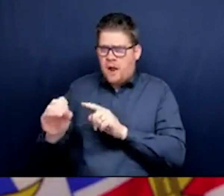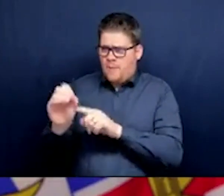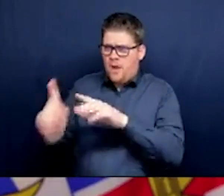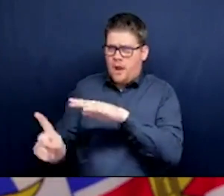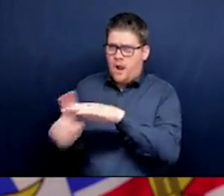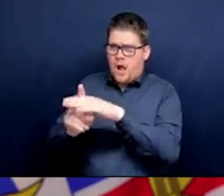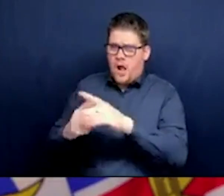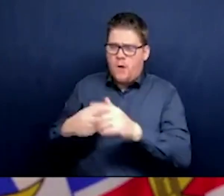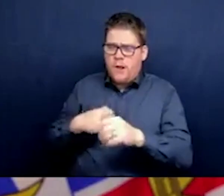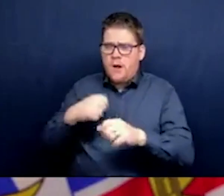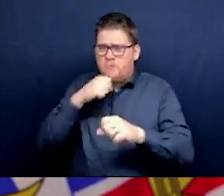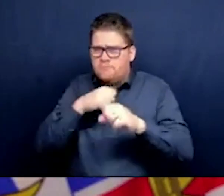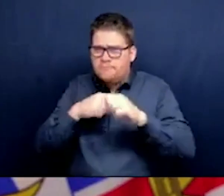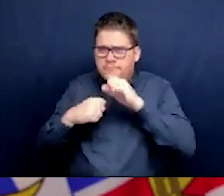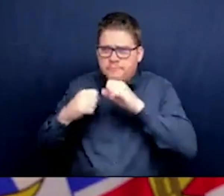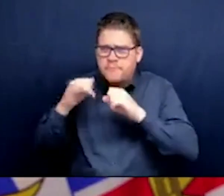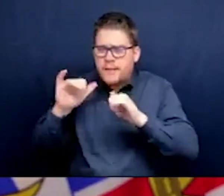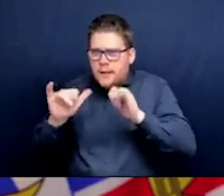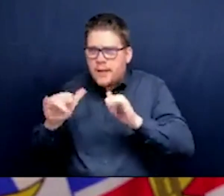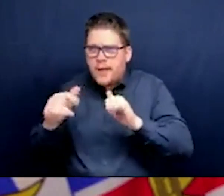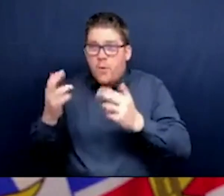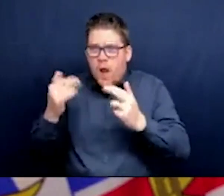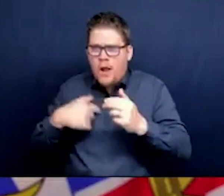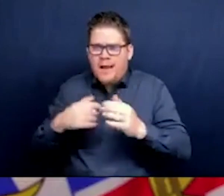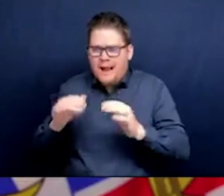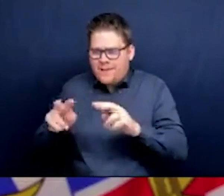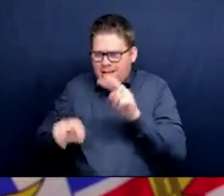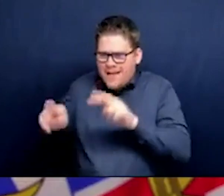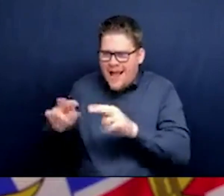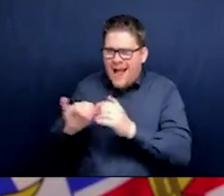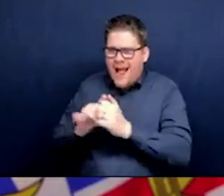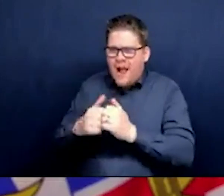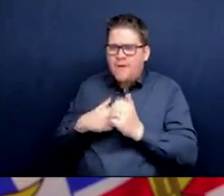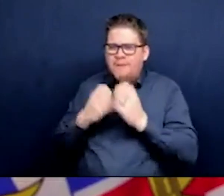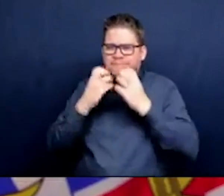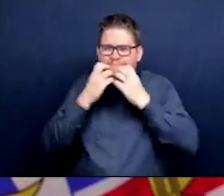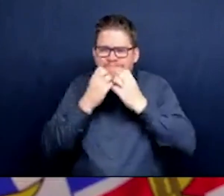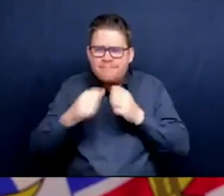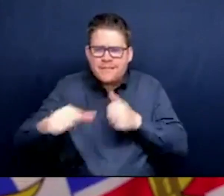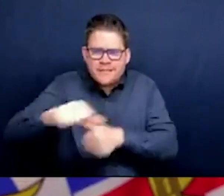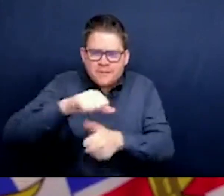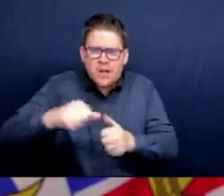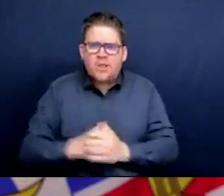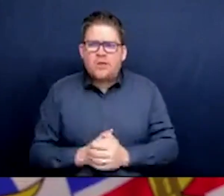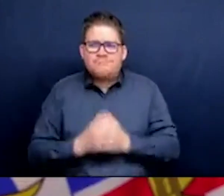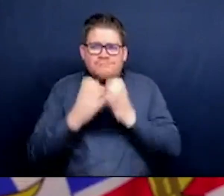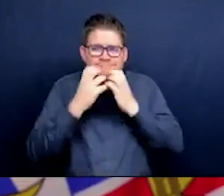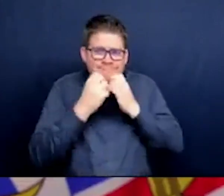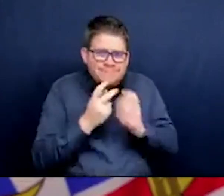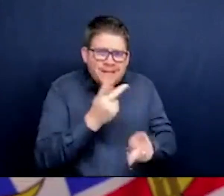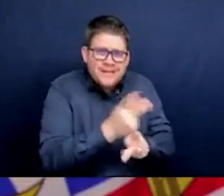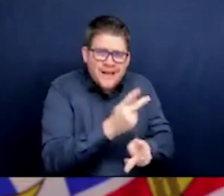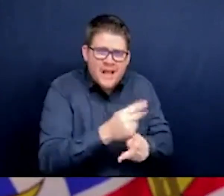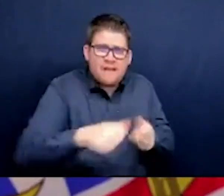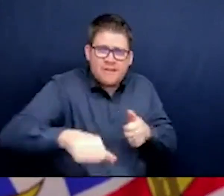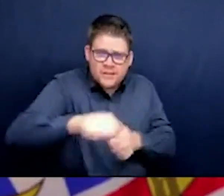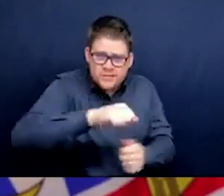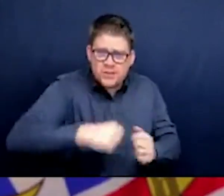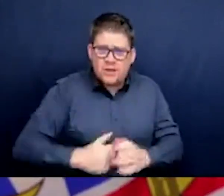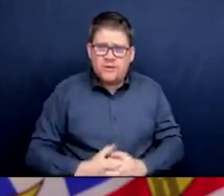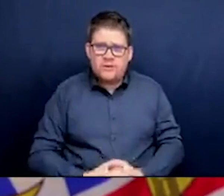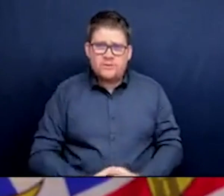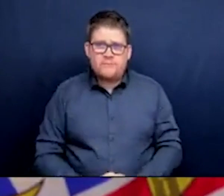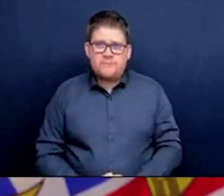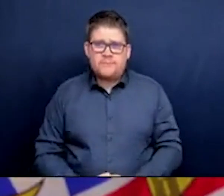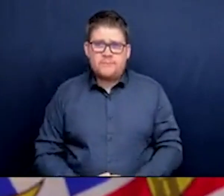their communities. Our weekly surveillance reports gives you the sense of what I call our COVID climate, where we